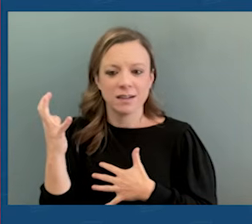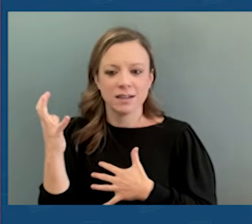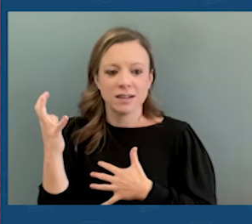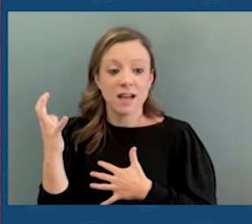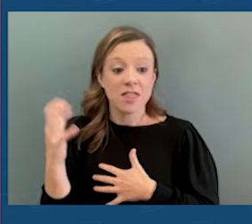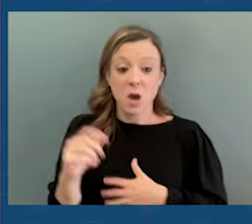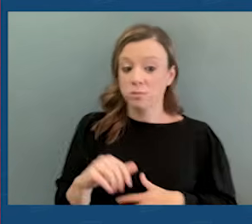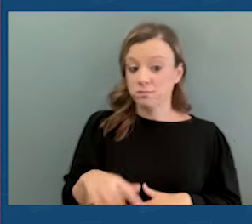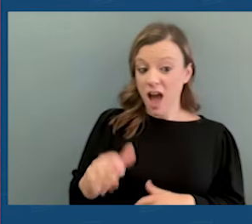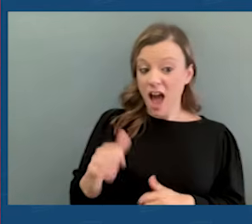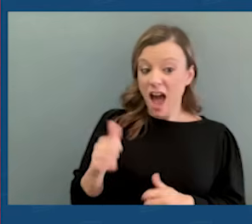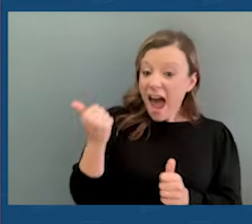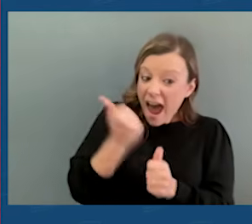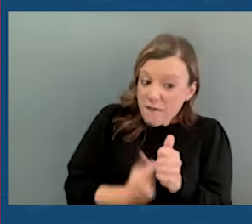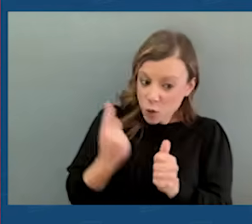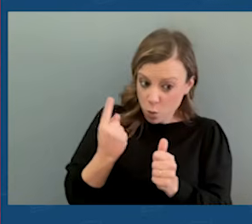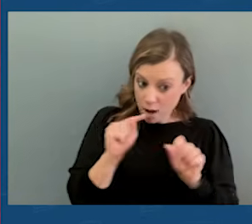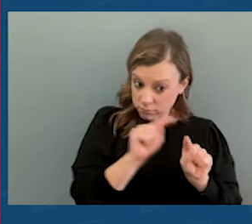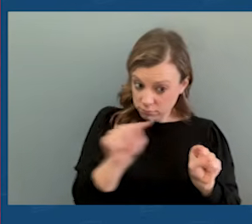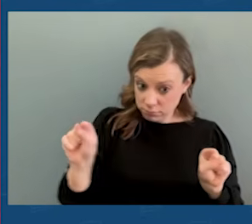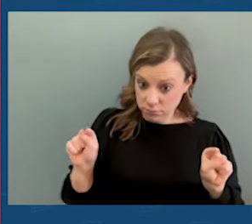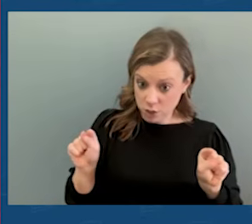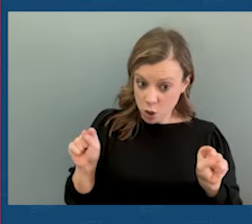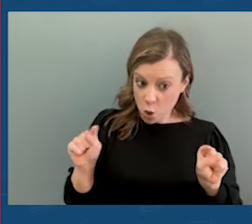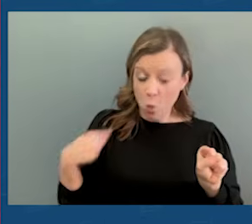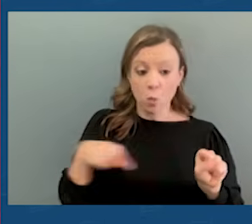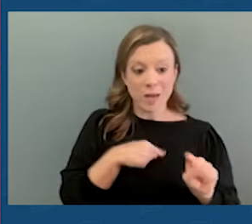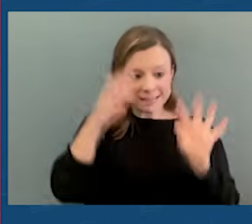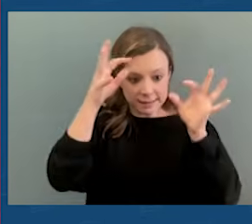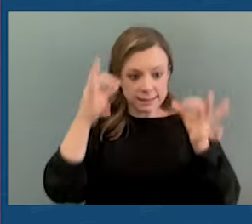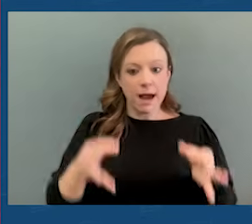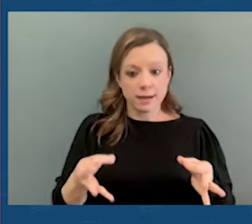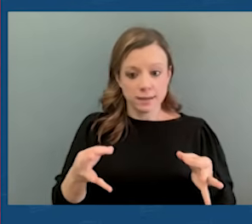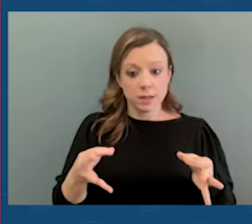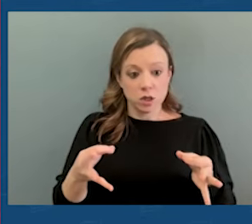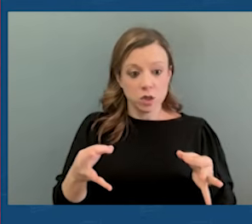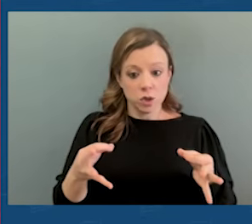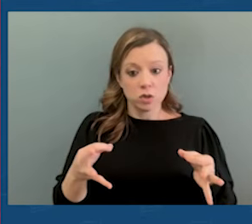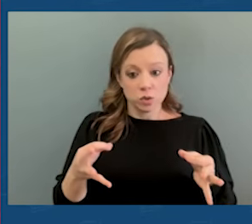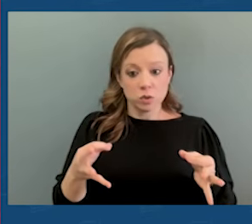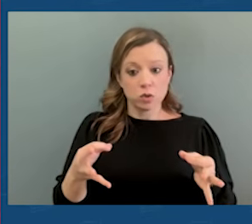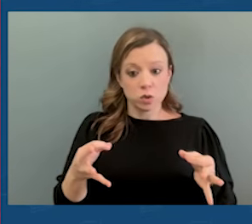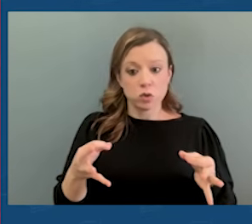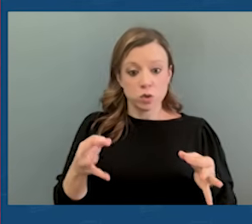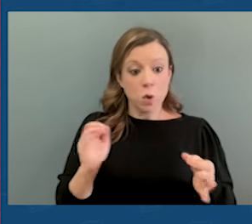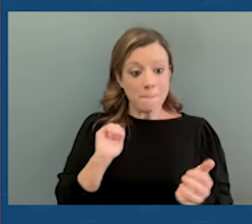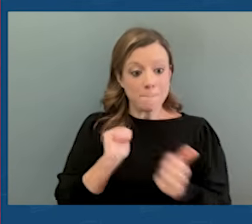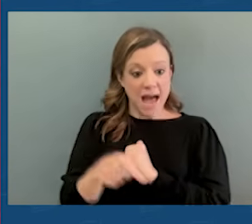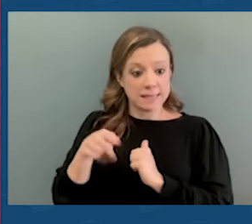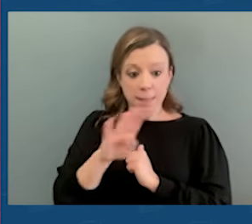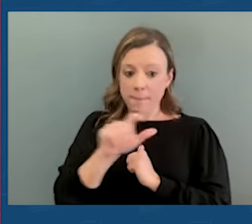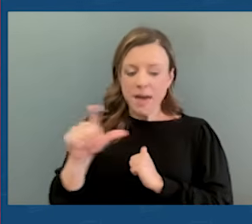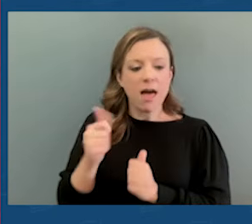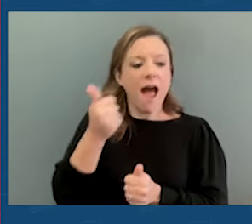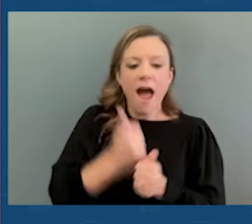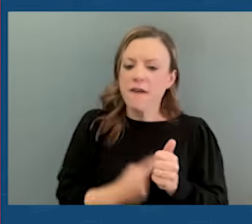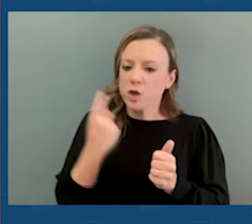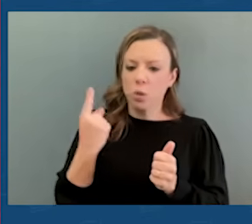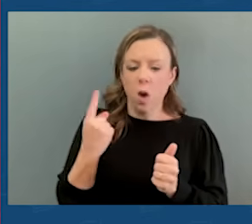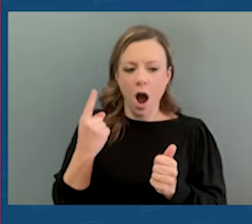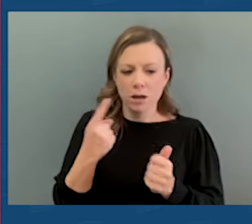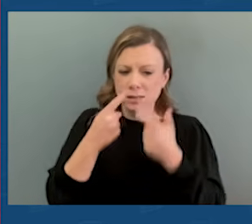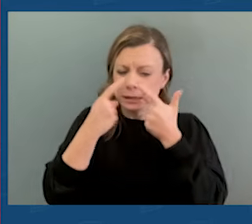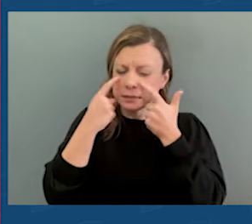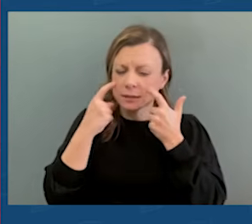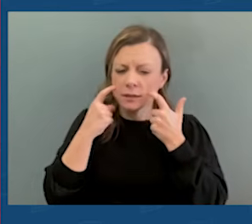about this, when we made that decision to pass that bill. And not